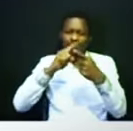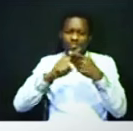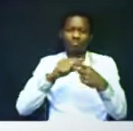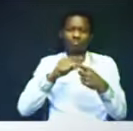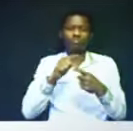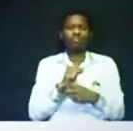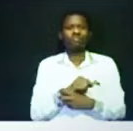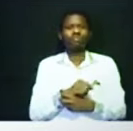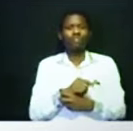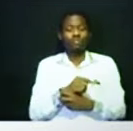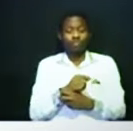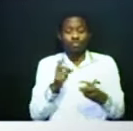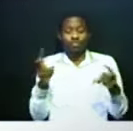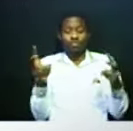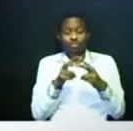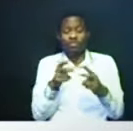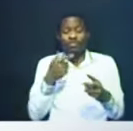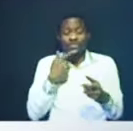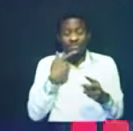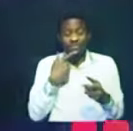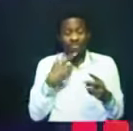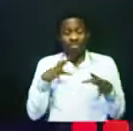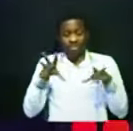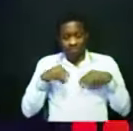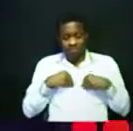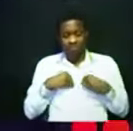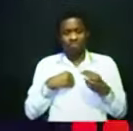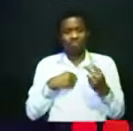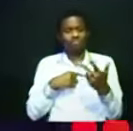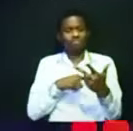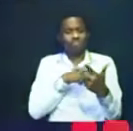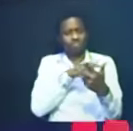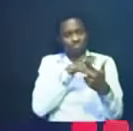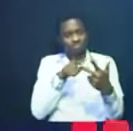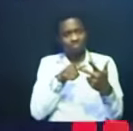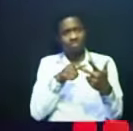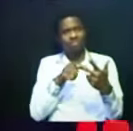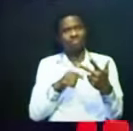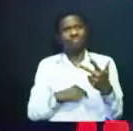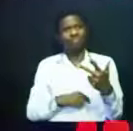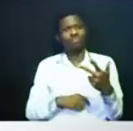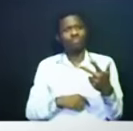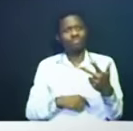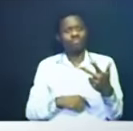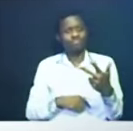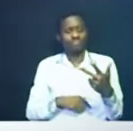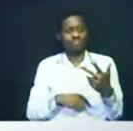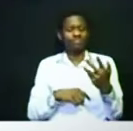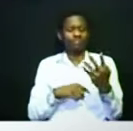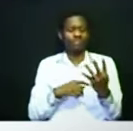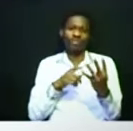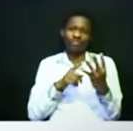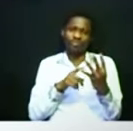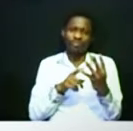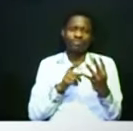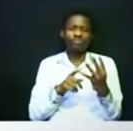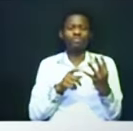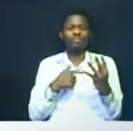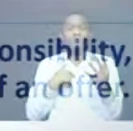say to accept, we mean to undertake the